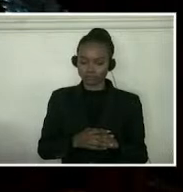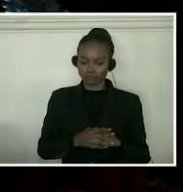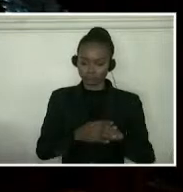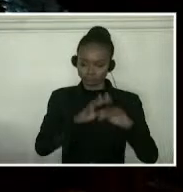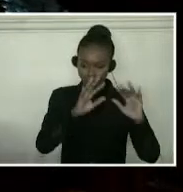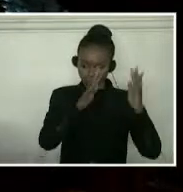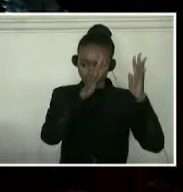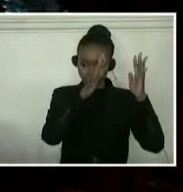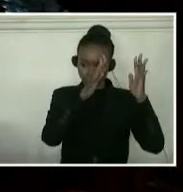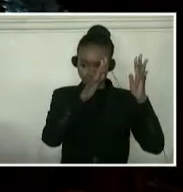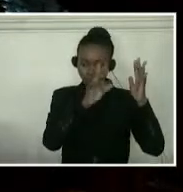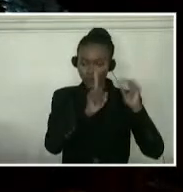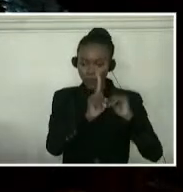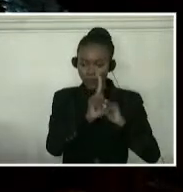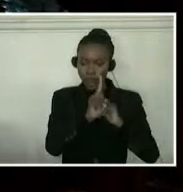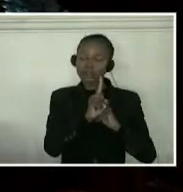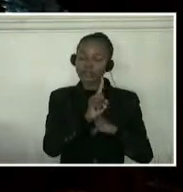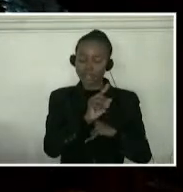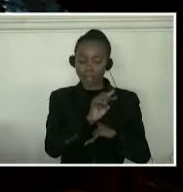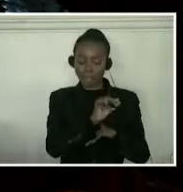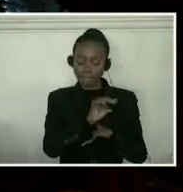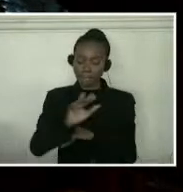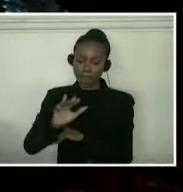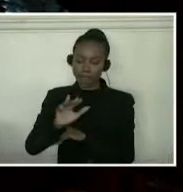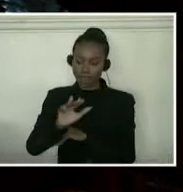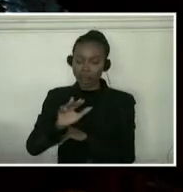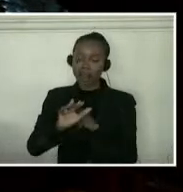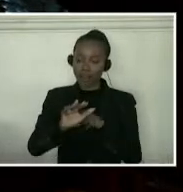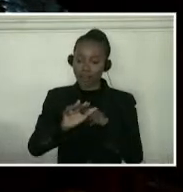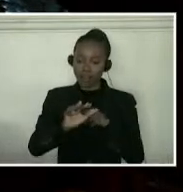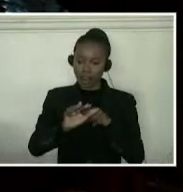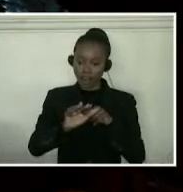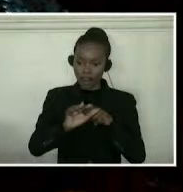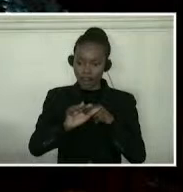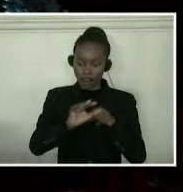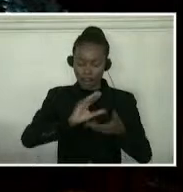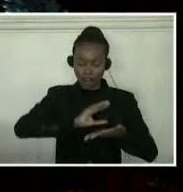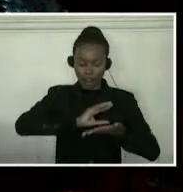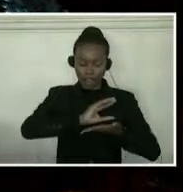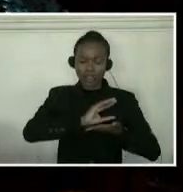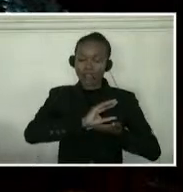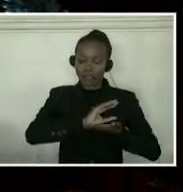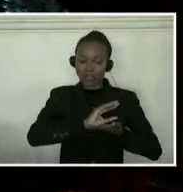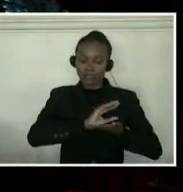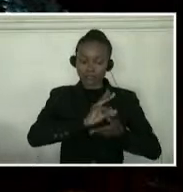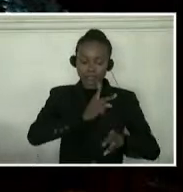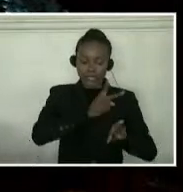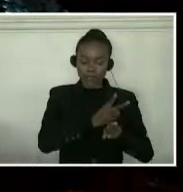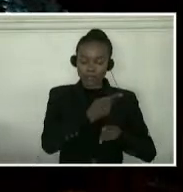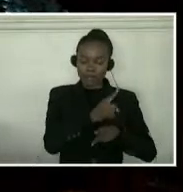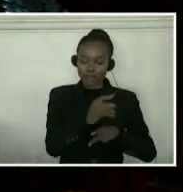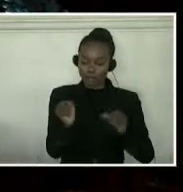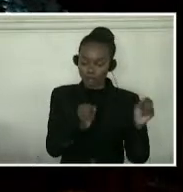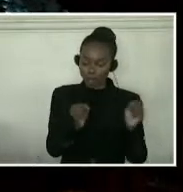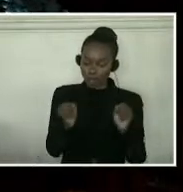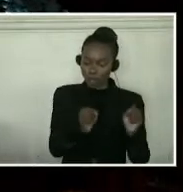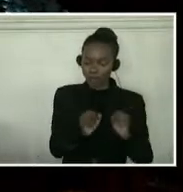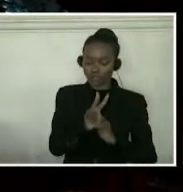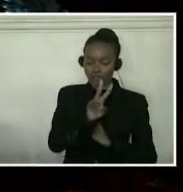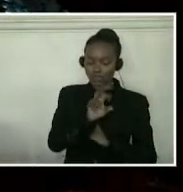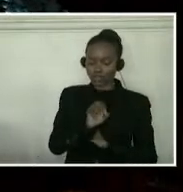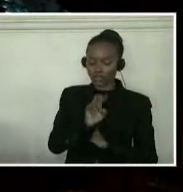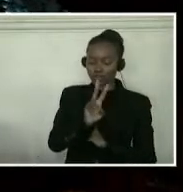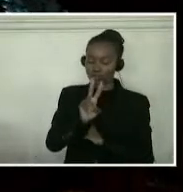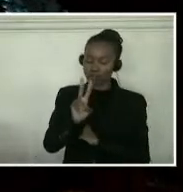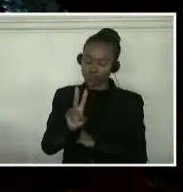million rent has been allocated to employ 222 contract employees as librarian processors